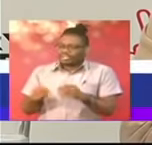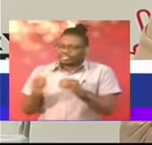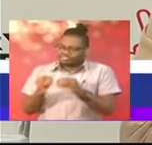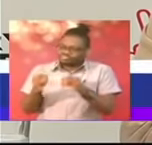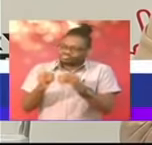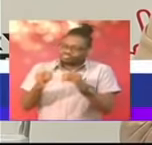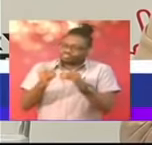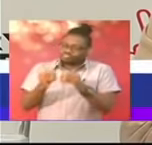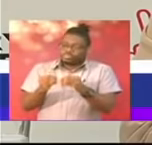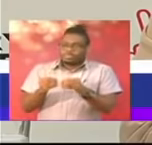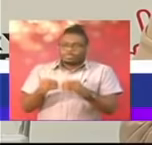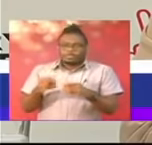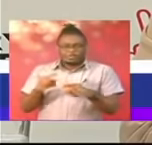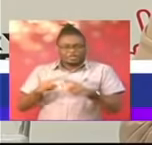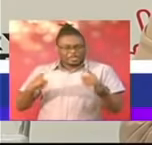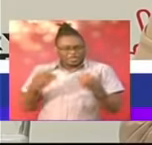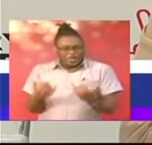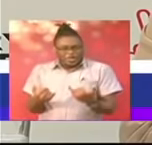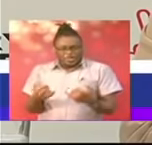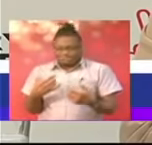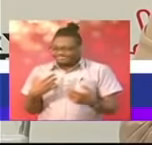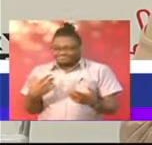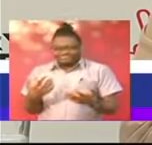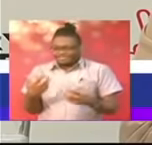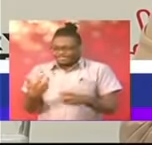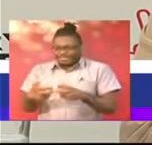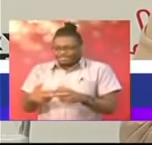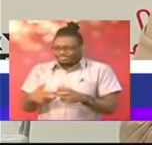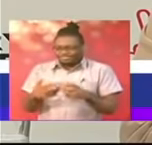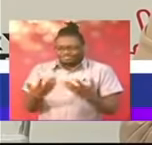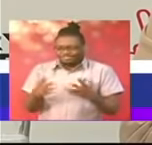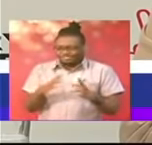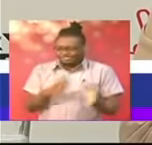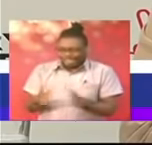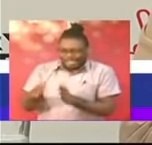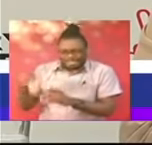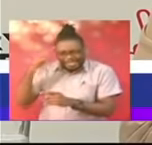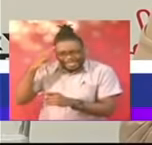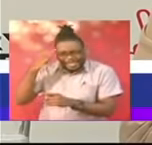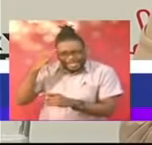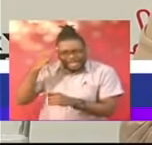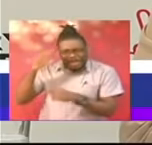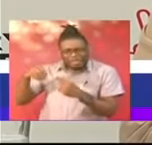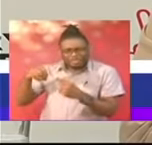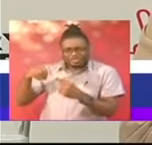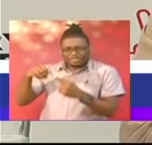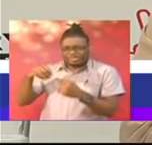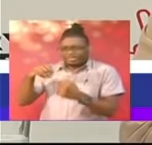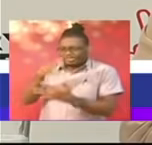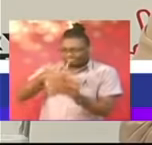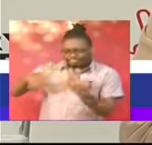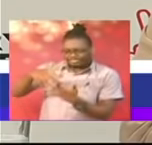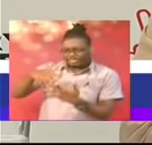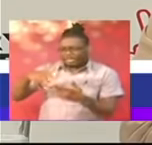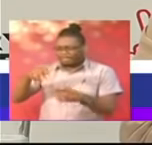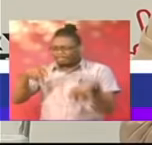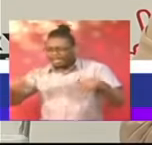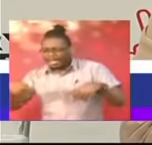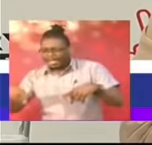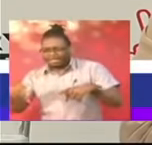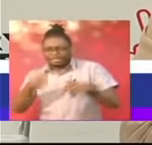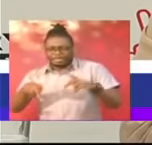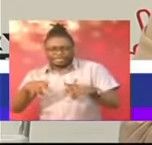going to be very difficult to try to plan a gathering or gatherings for vaccinated individuals. We're going to need to see a